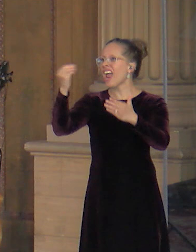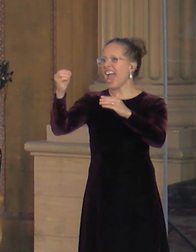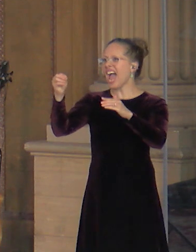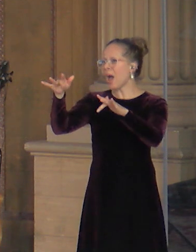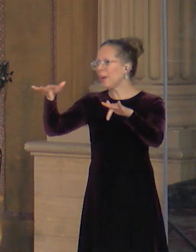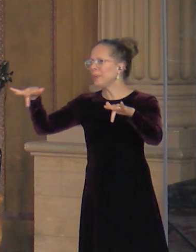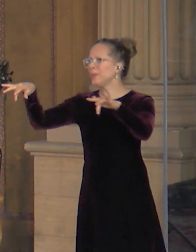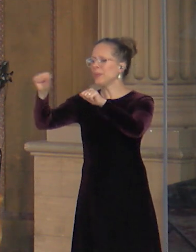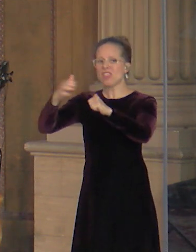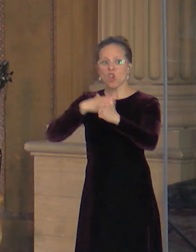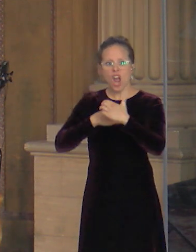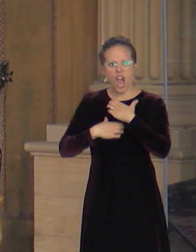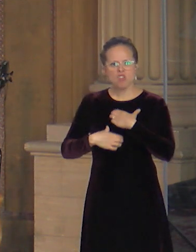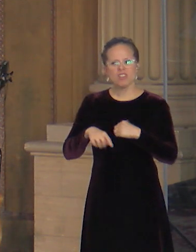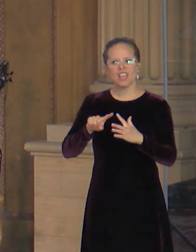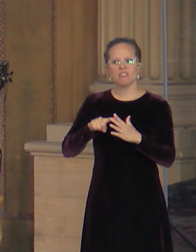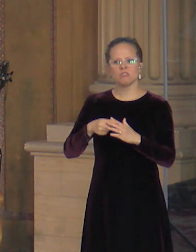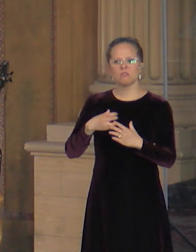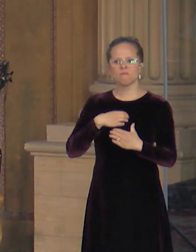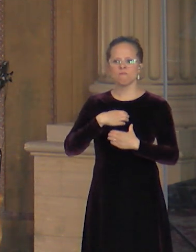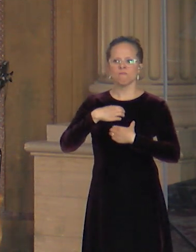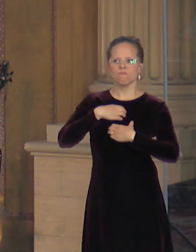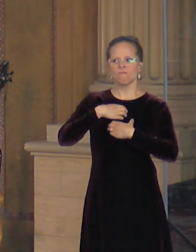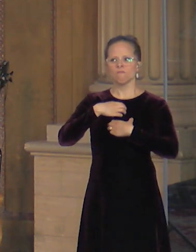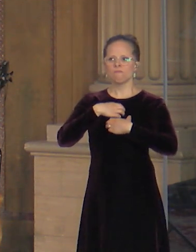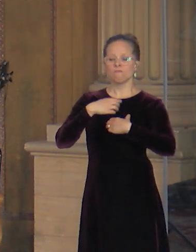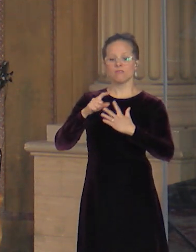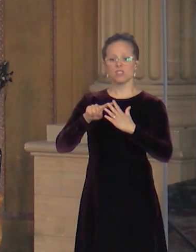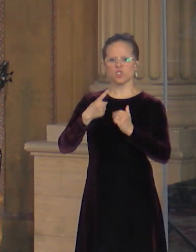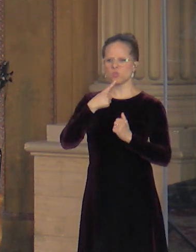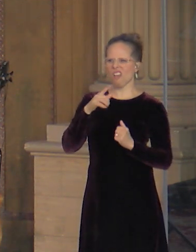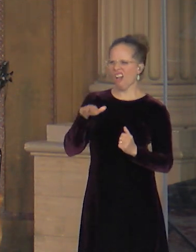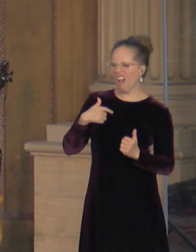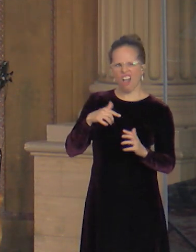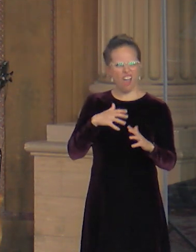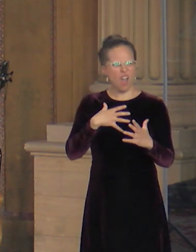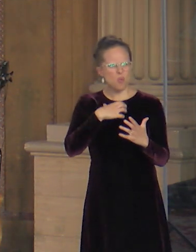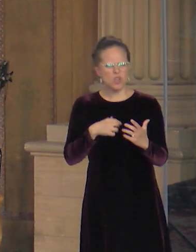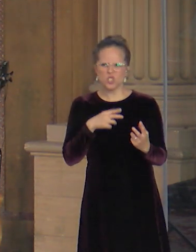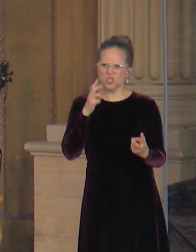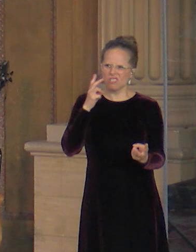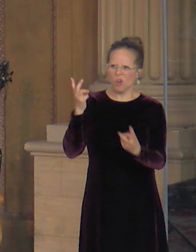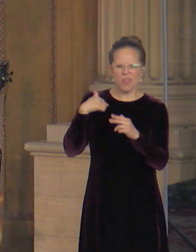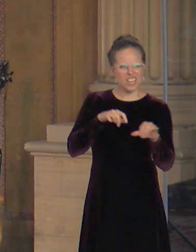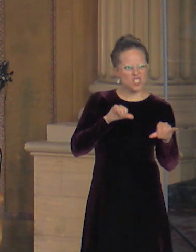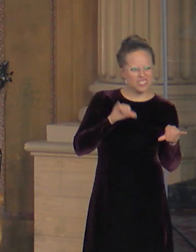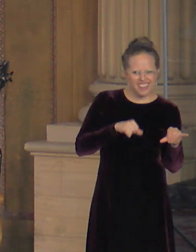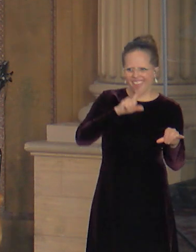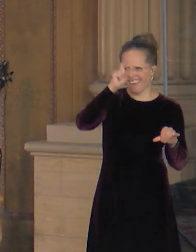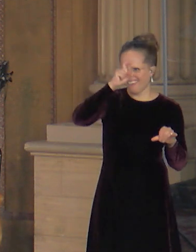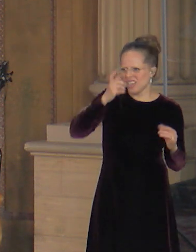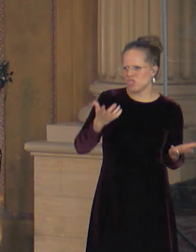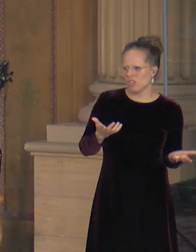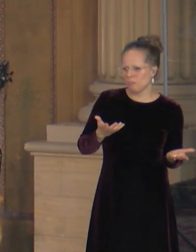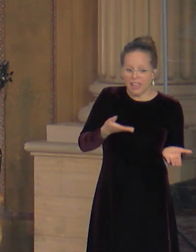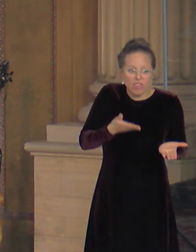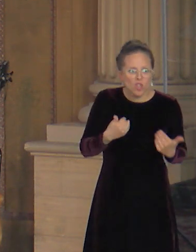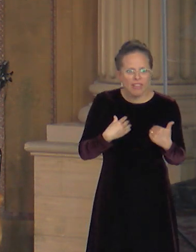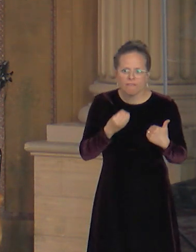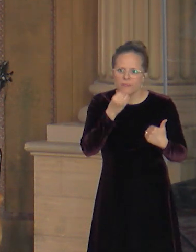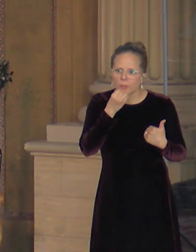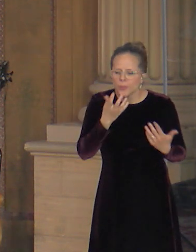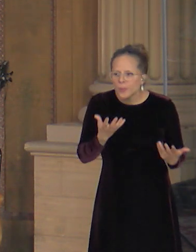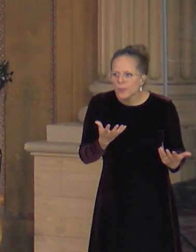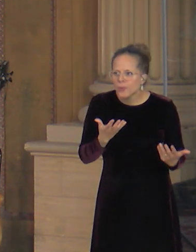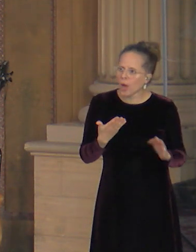hungry and they start to grumble and they even start to say things like I wish we had stayed in Egypt at least there was food there